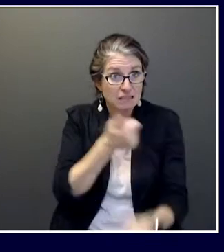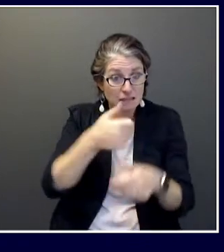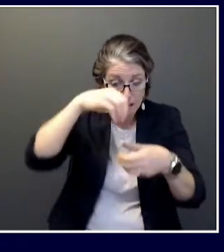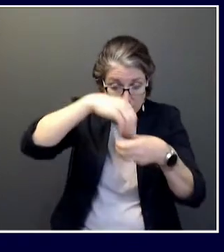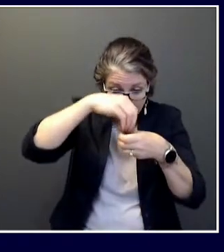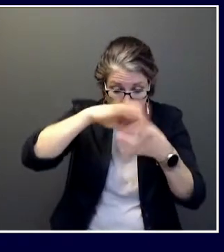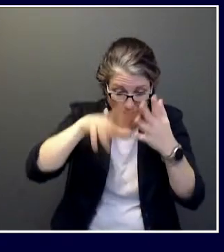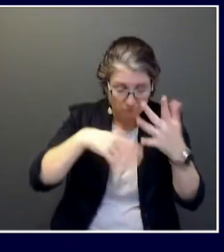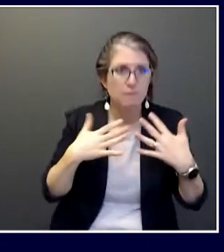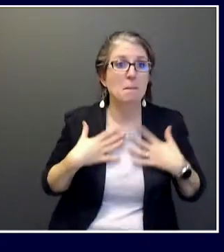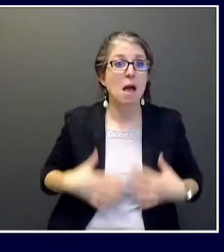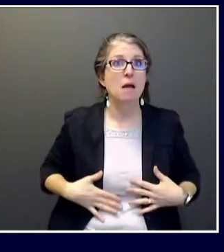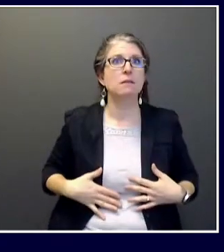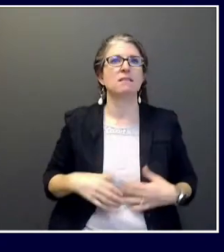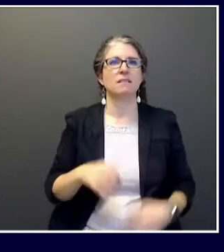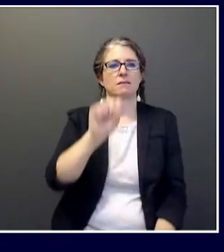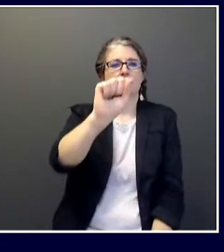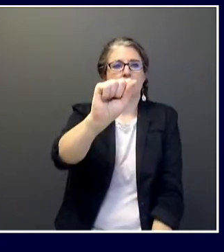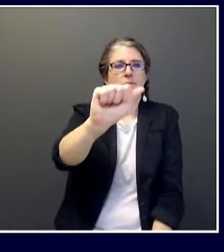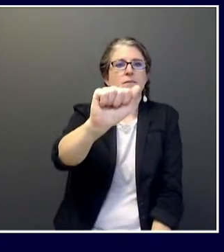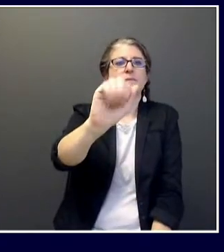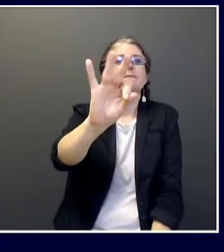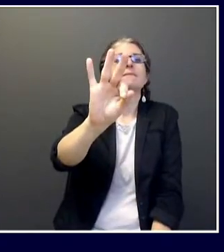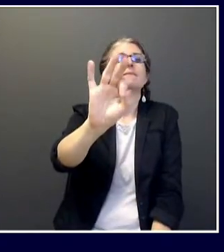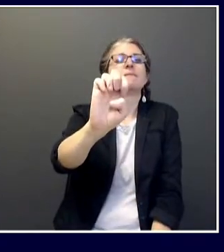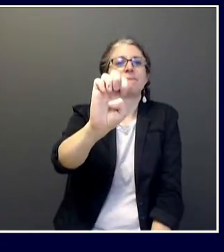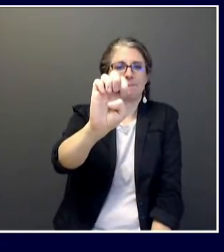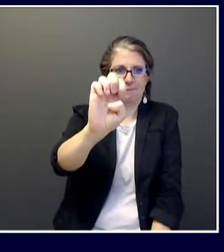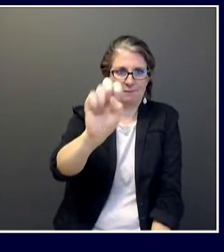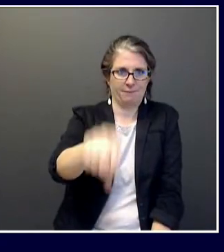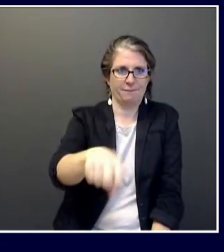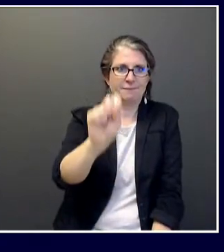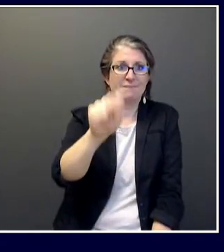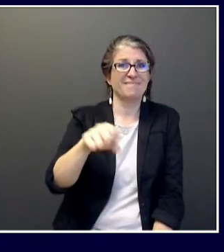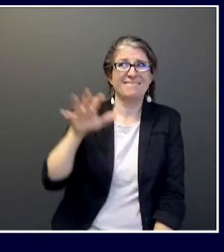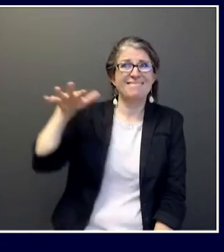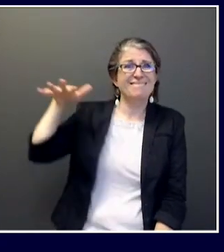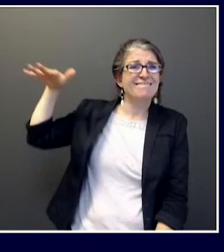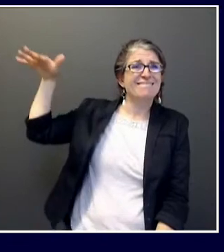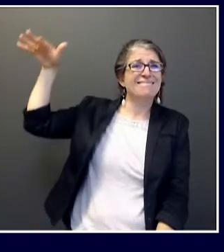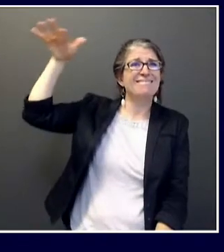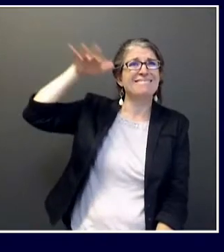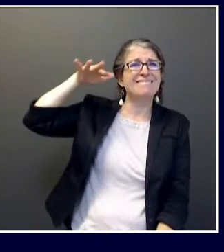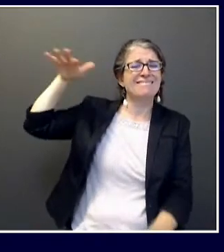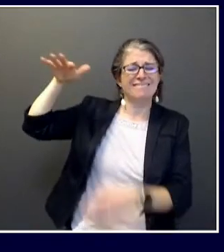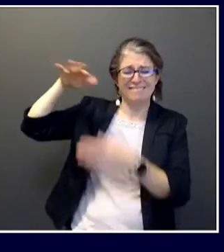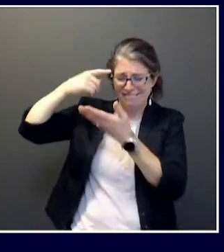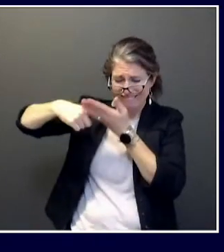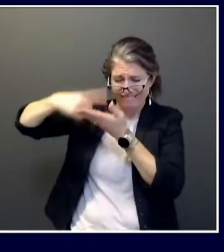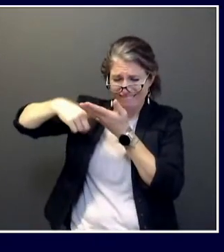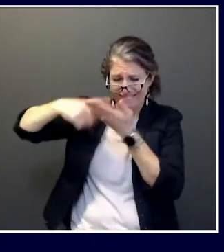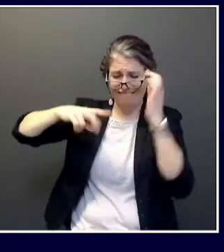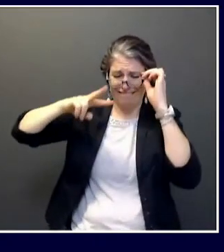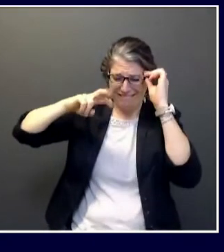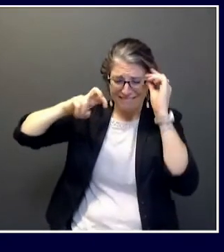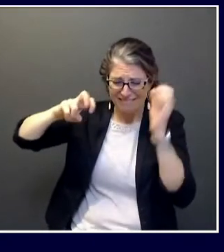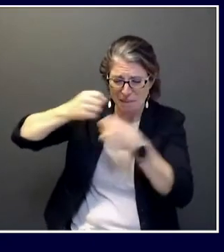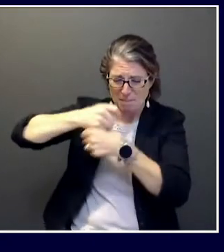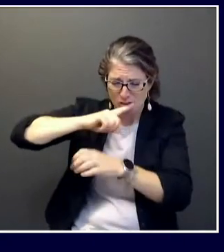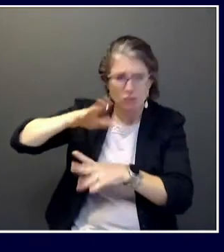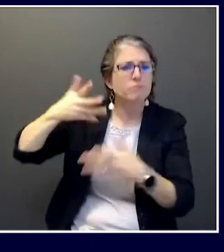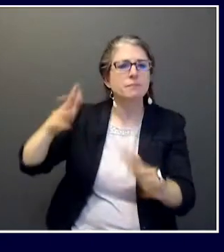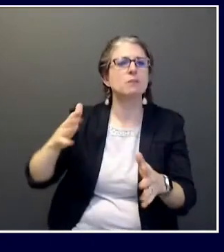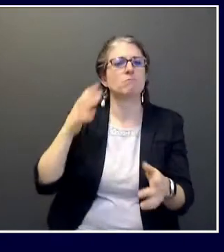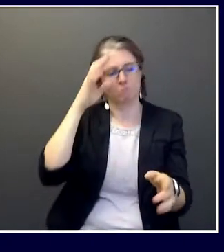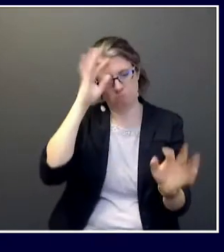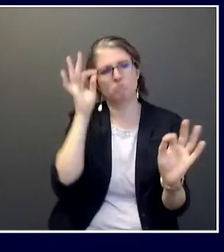the case publicly, transparently, that the vaccines are safe. There are two elements of the messaging that we're really focused